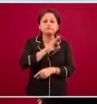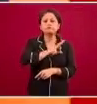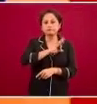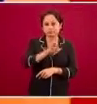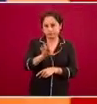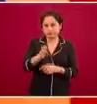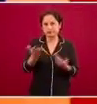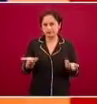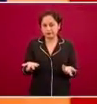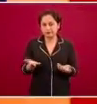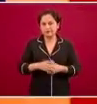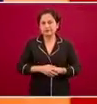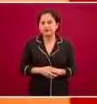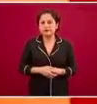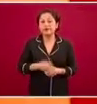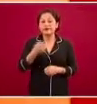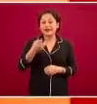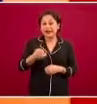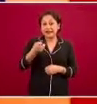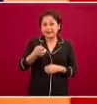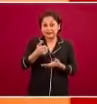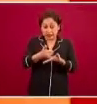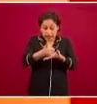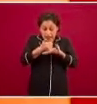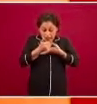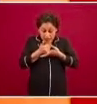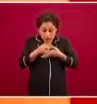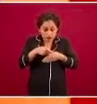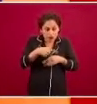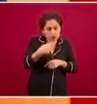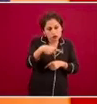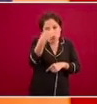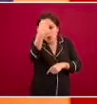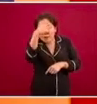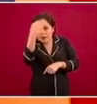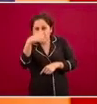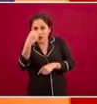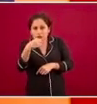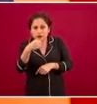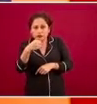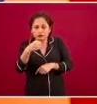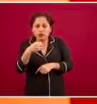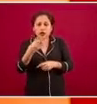the totality of the Mexican population,